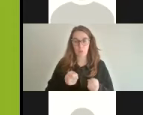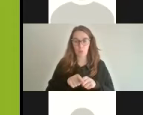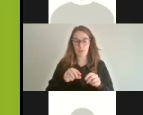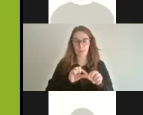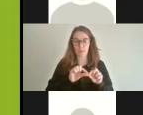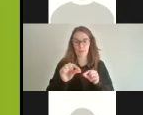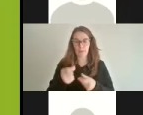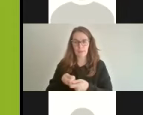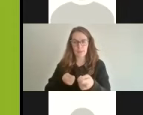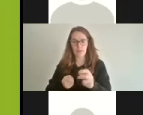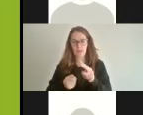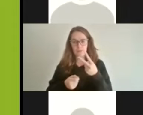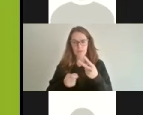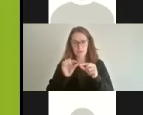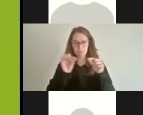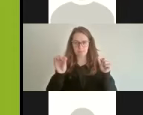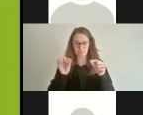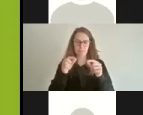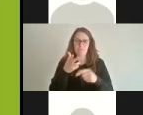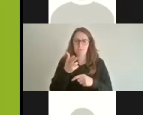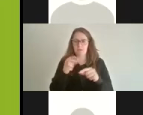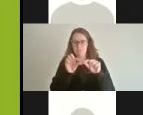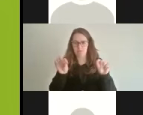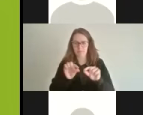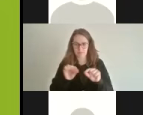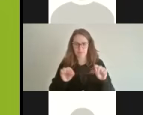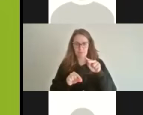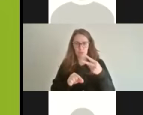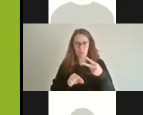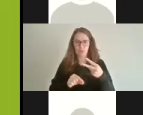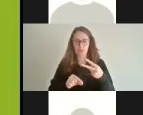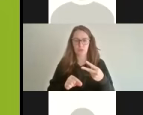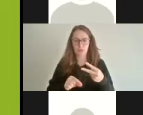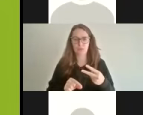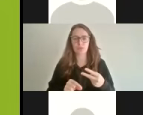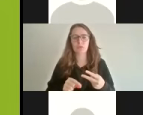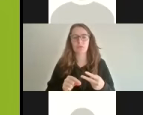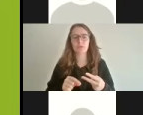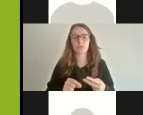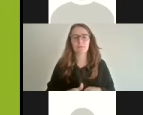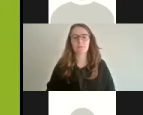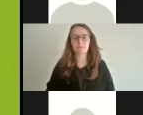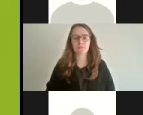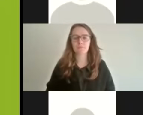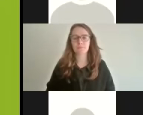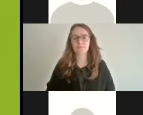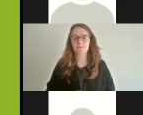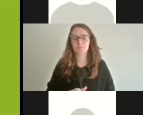stick, like the flower stick, they have flower heads. This is